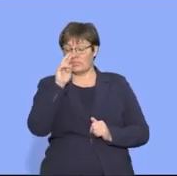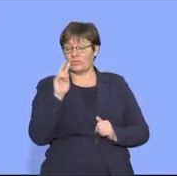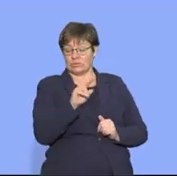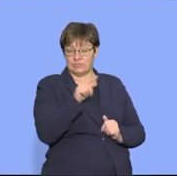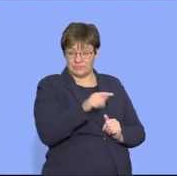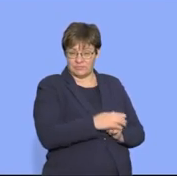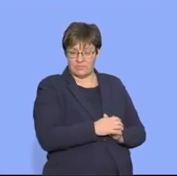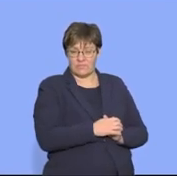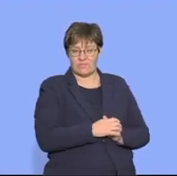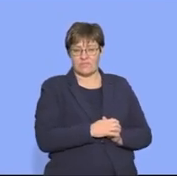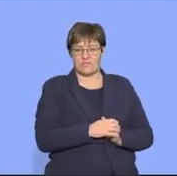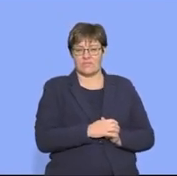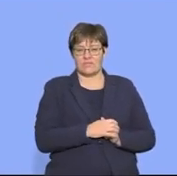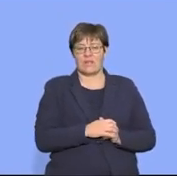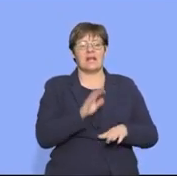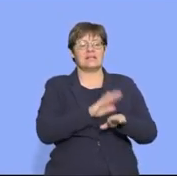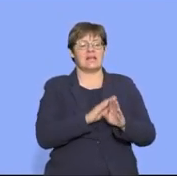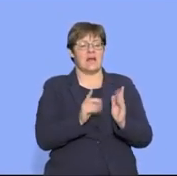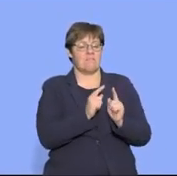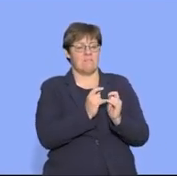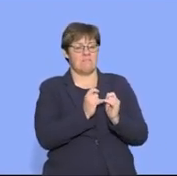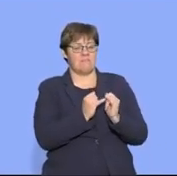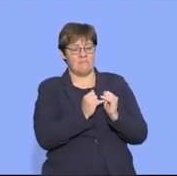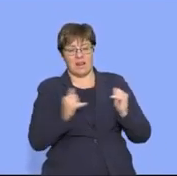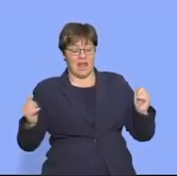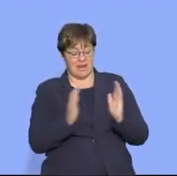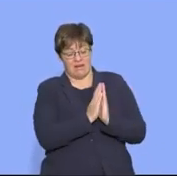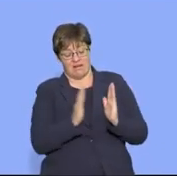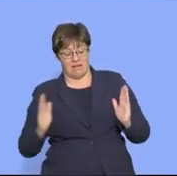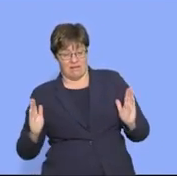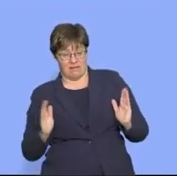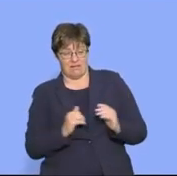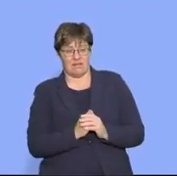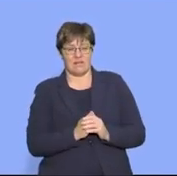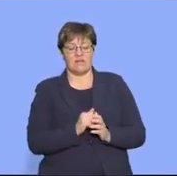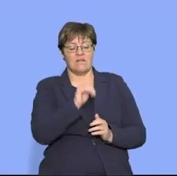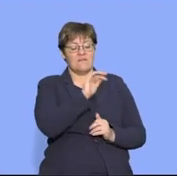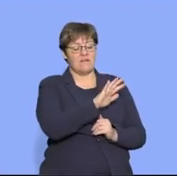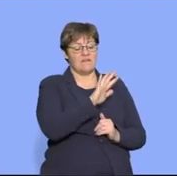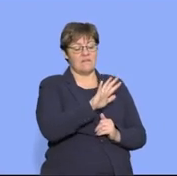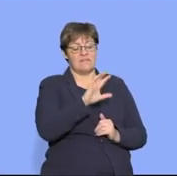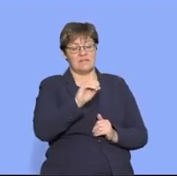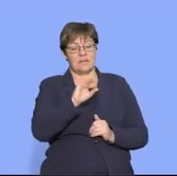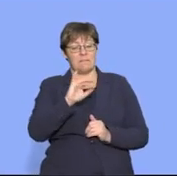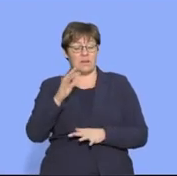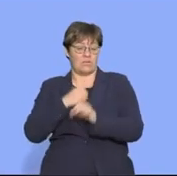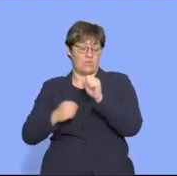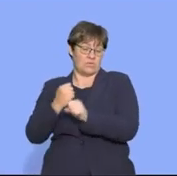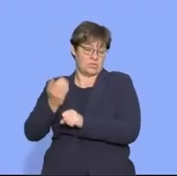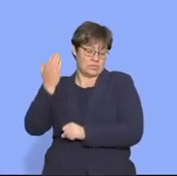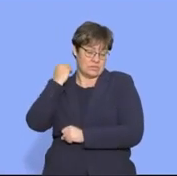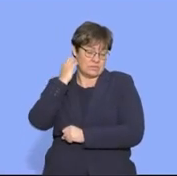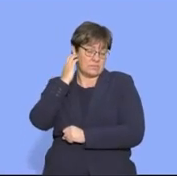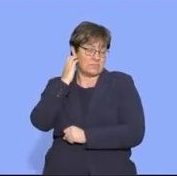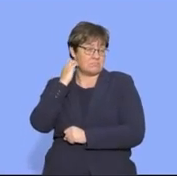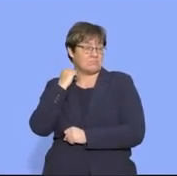Now, if we look at this, this is a timeline, and this is 550 million